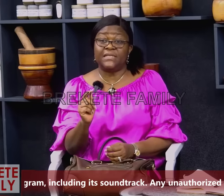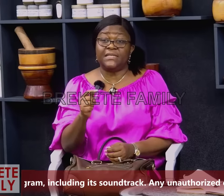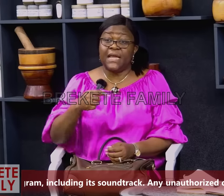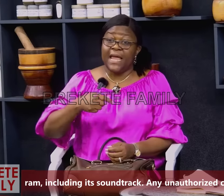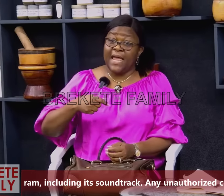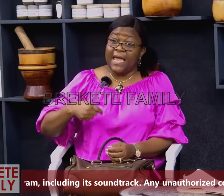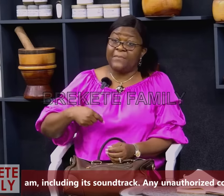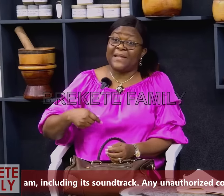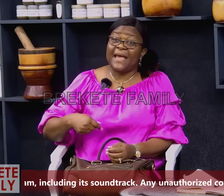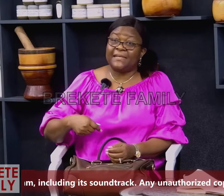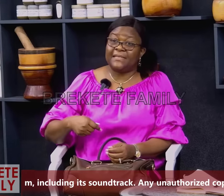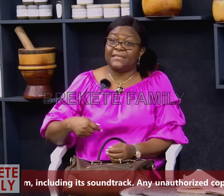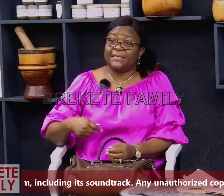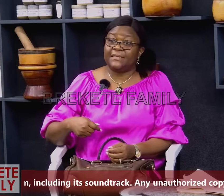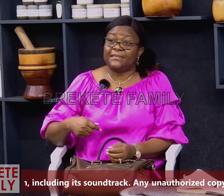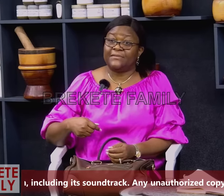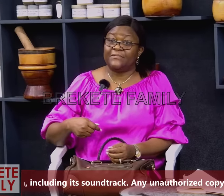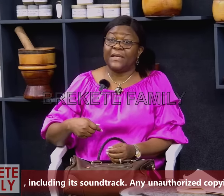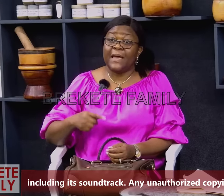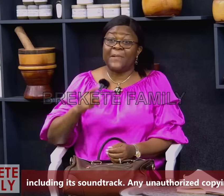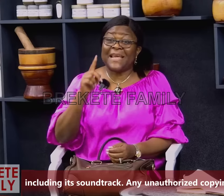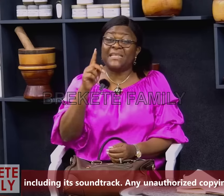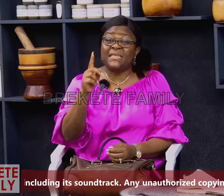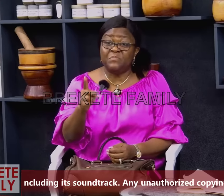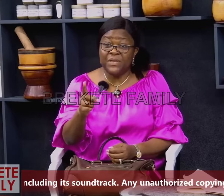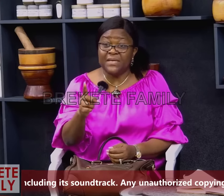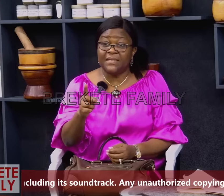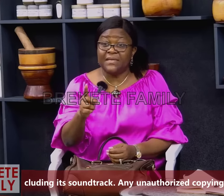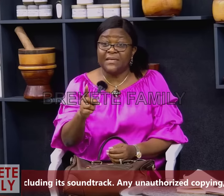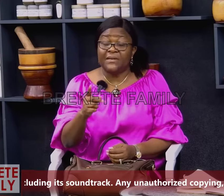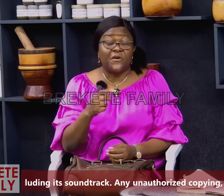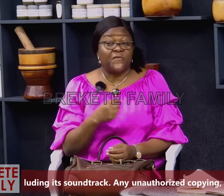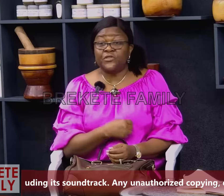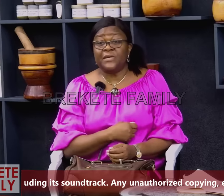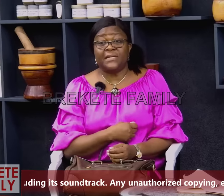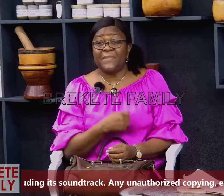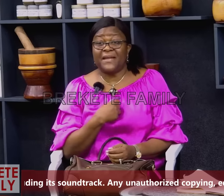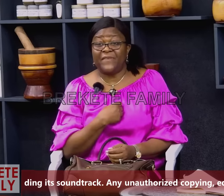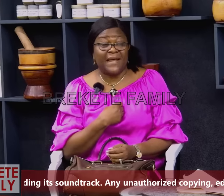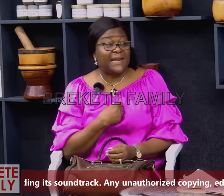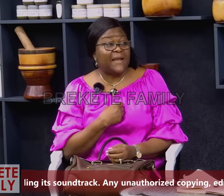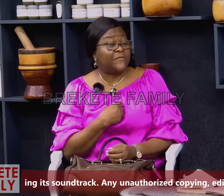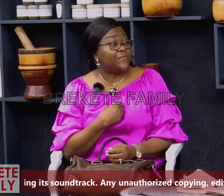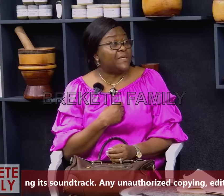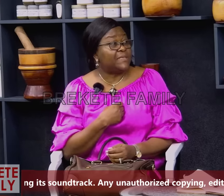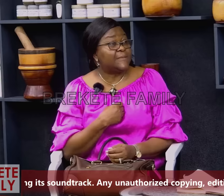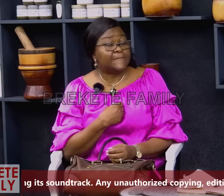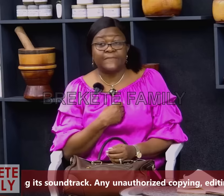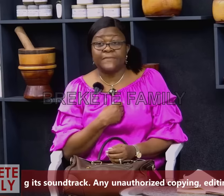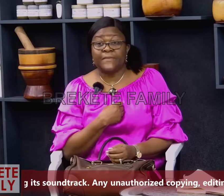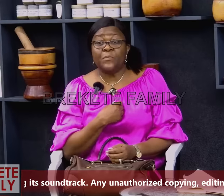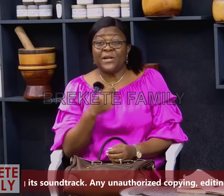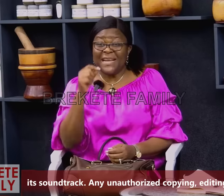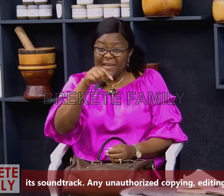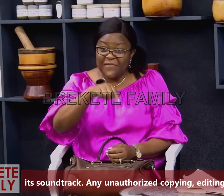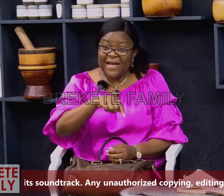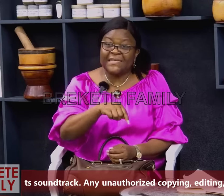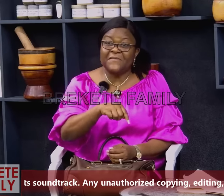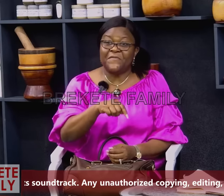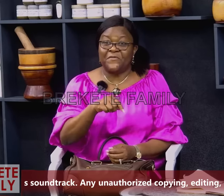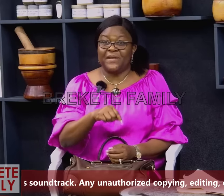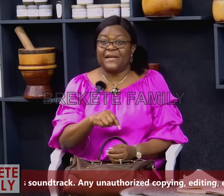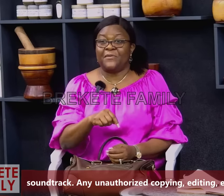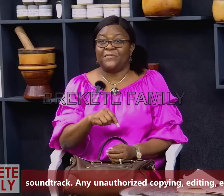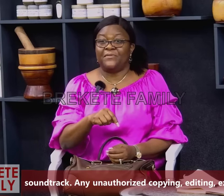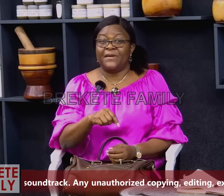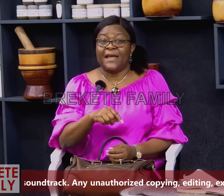that causes it is hepatitis Hepatitis B unfortunately my father died from it but there's a